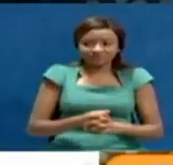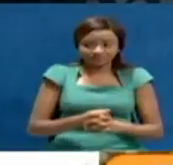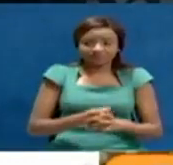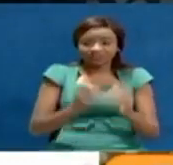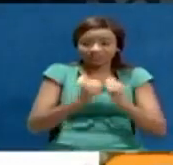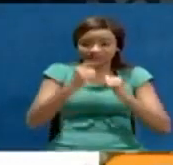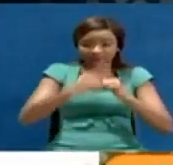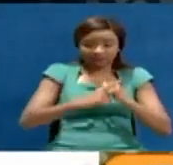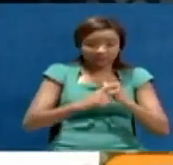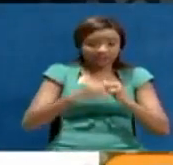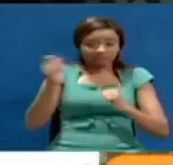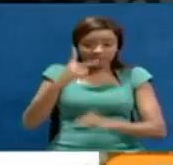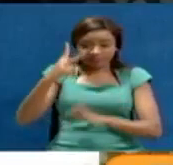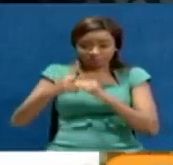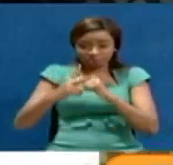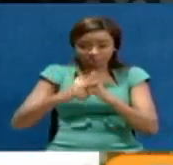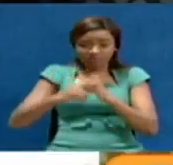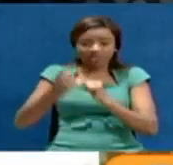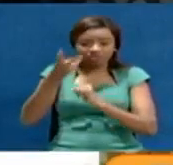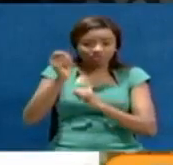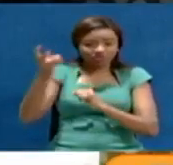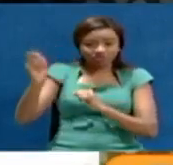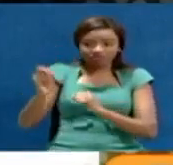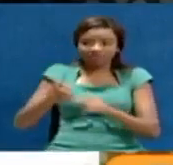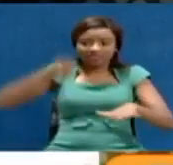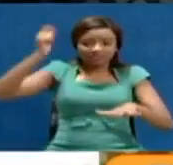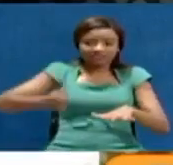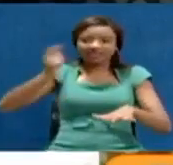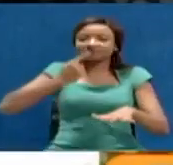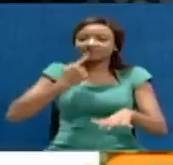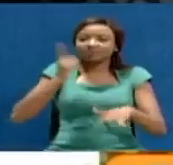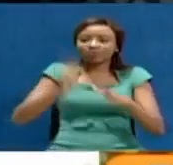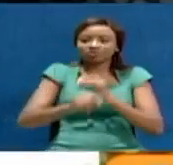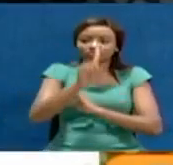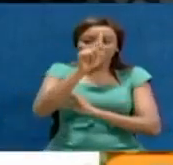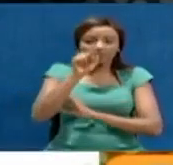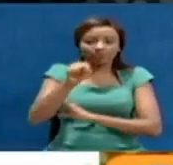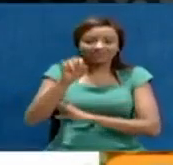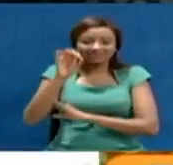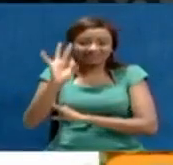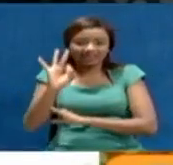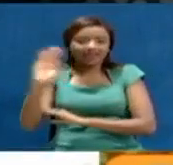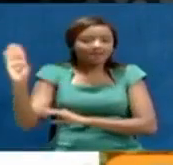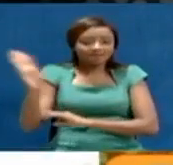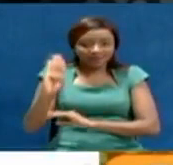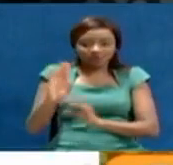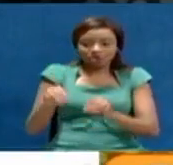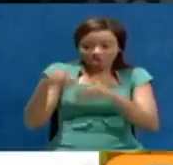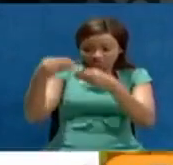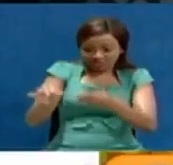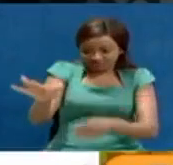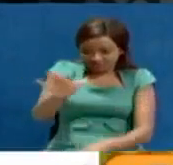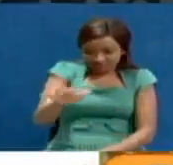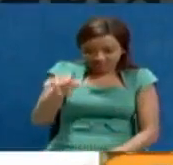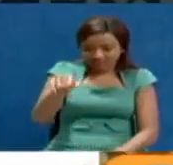16th July 2020, Honorable Justice Anne Omolo ruled that 1.3 billion shillings be awarded to the Kwa Owino